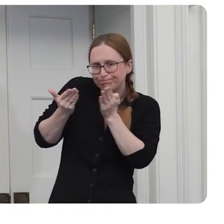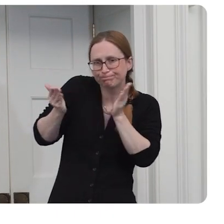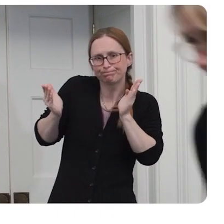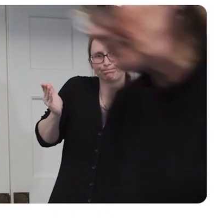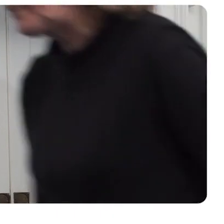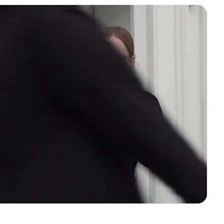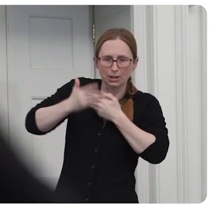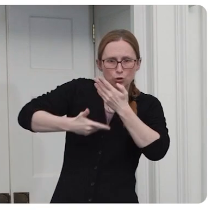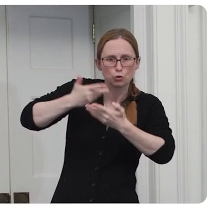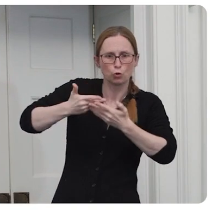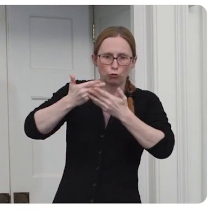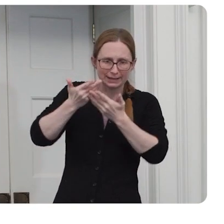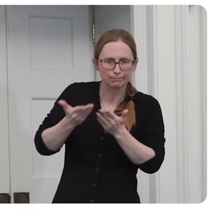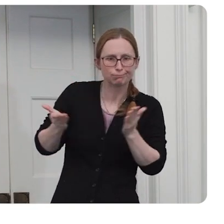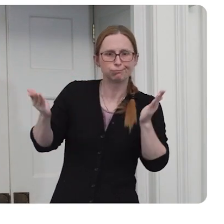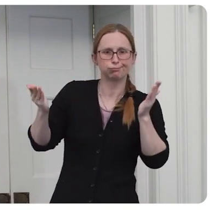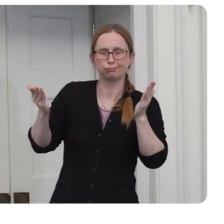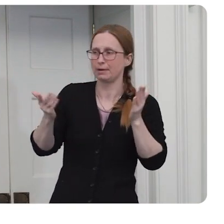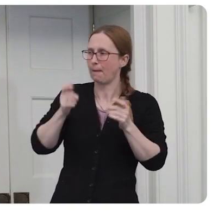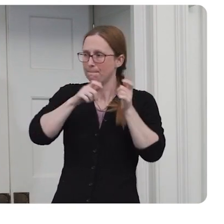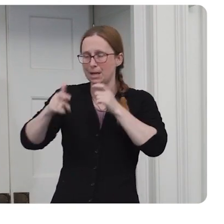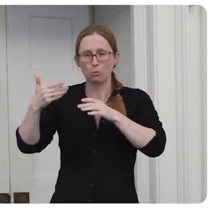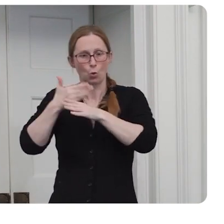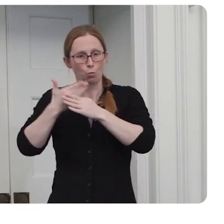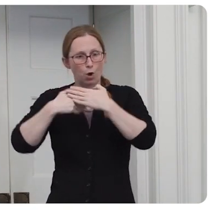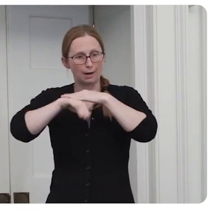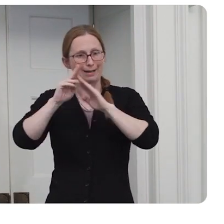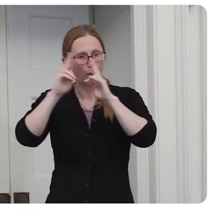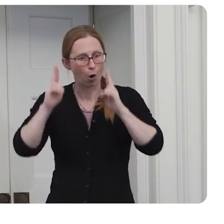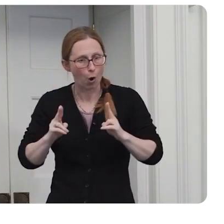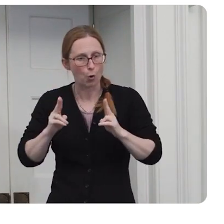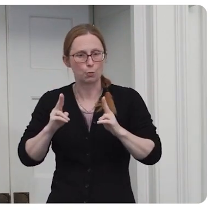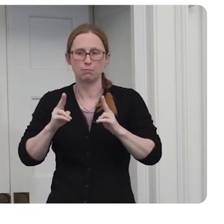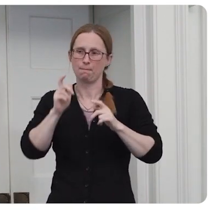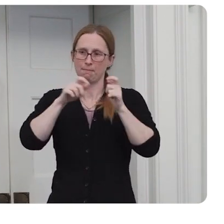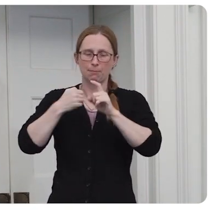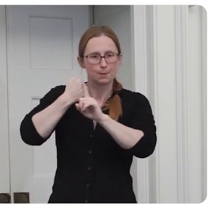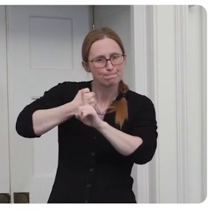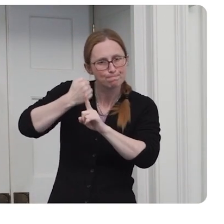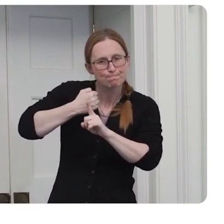history and share the stories of people who worked from home and to champion these